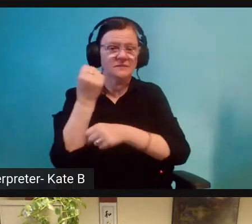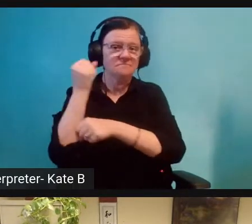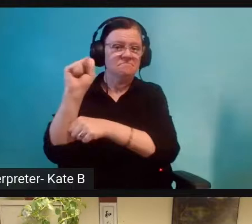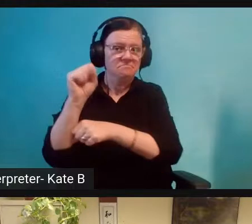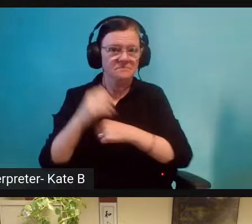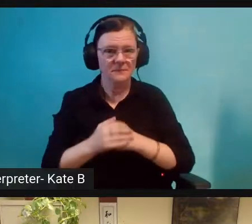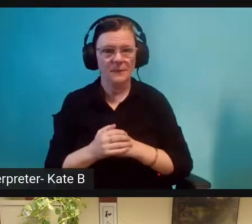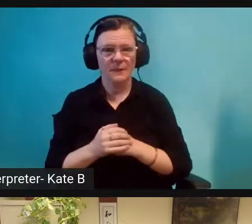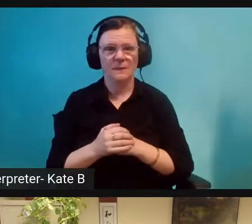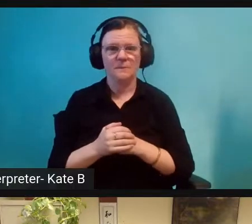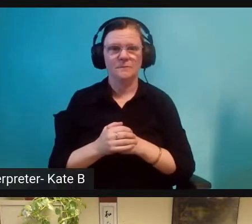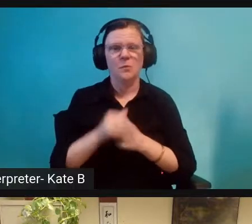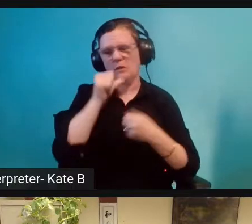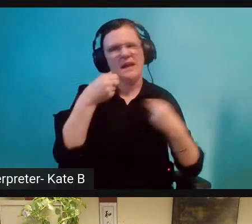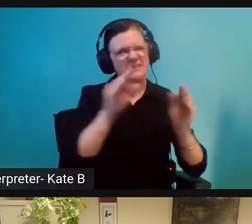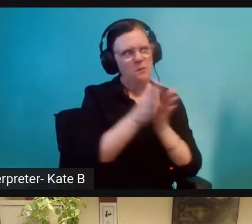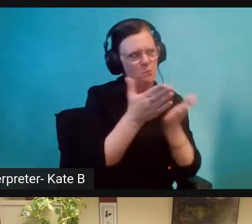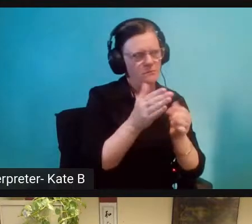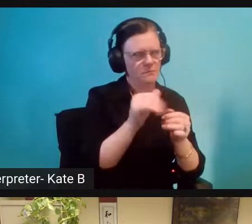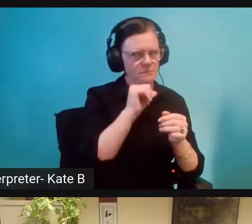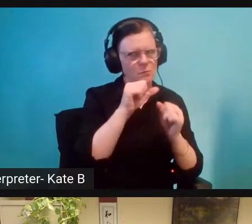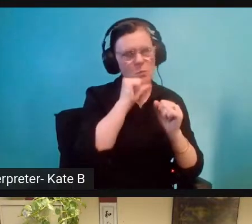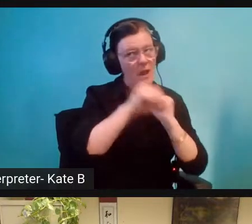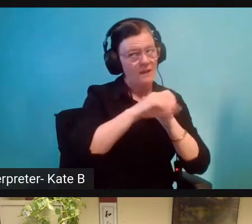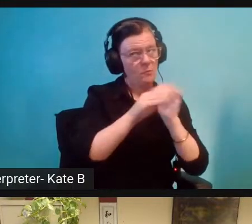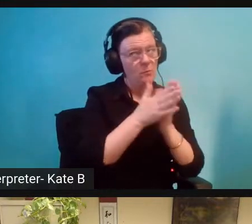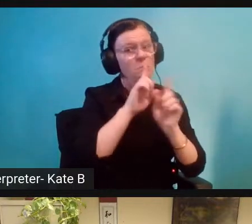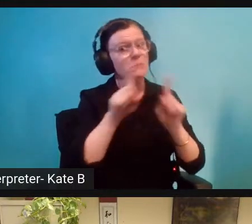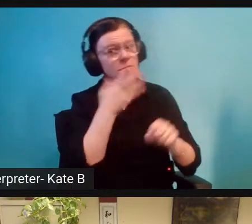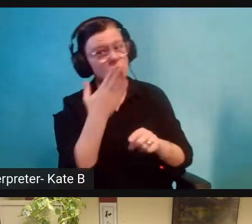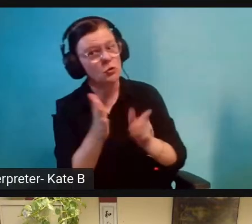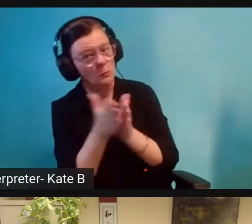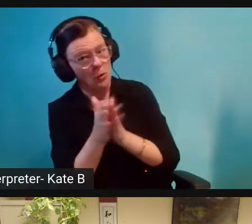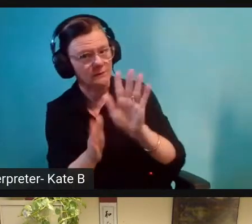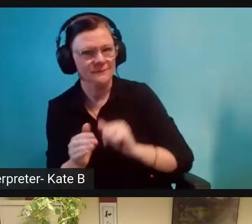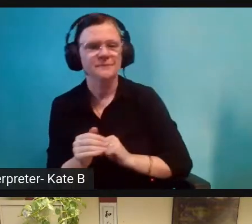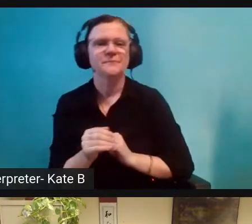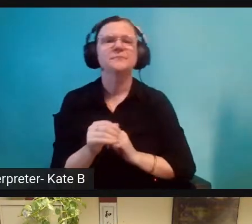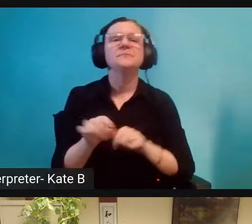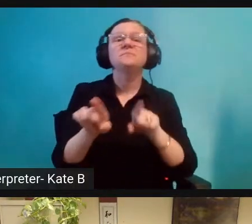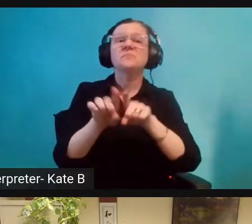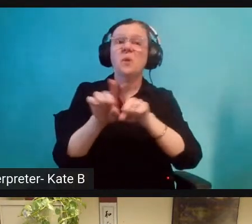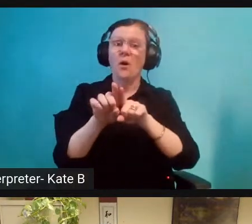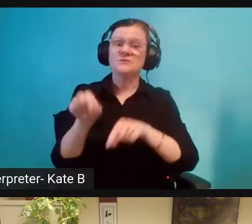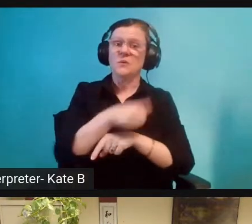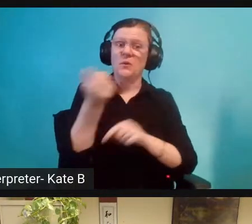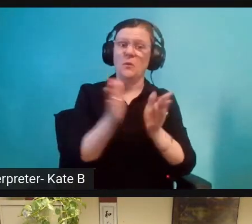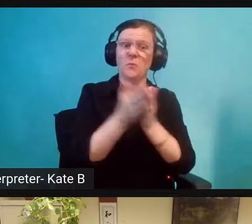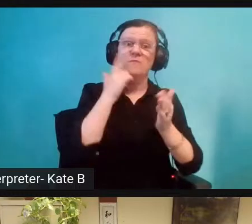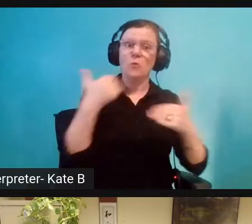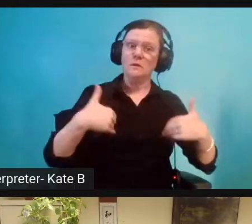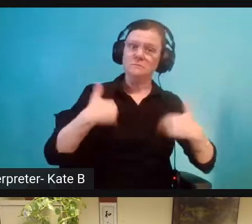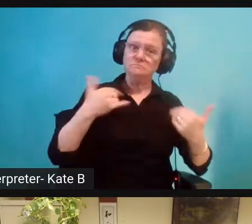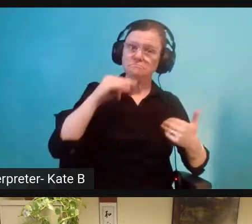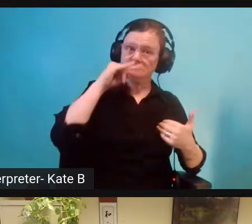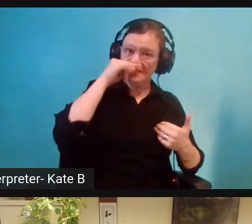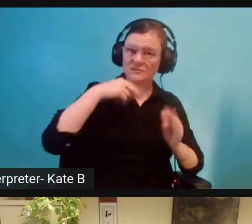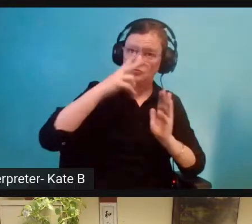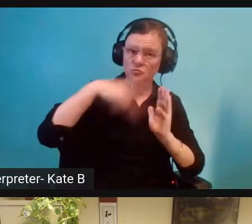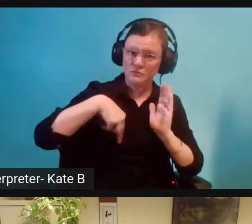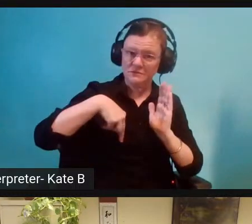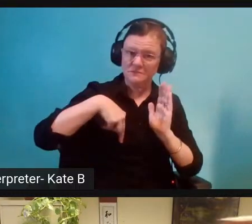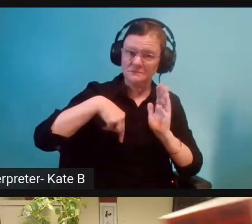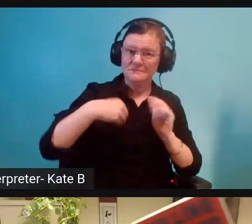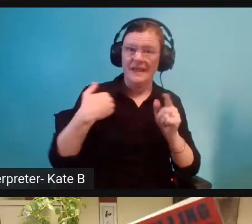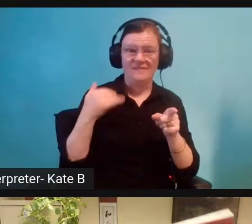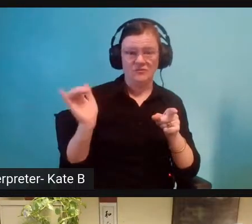not hawking books here, by the way, but it's really great. As well as the companion book for young readers, I got